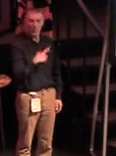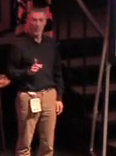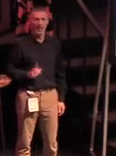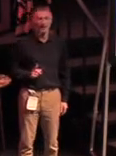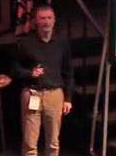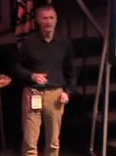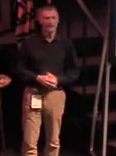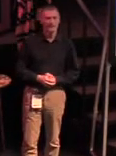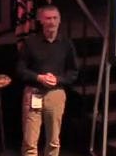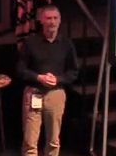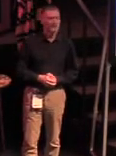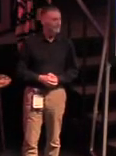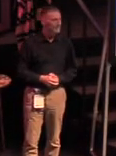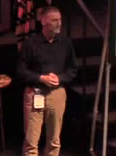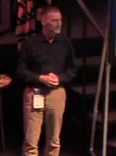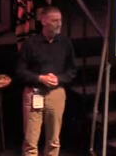So,